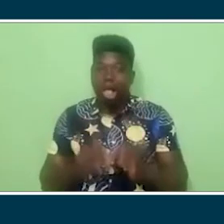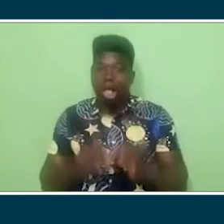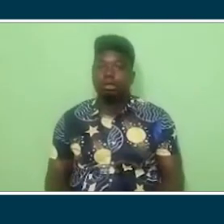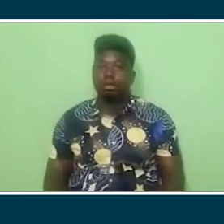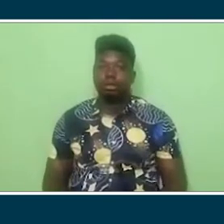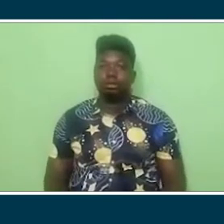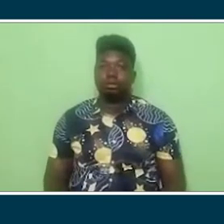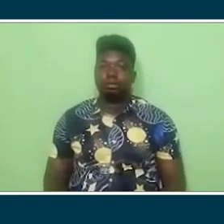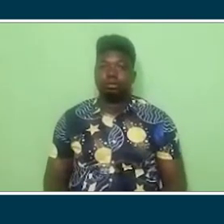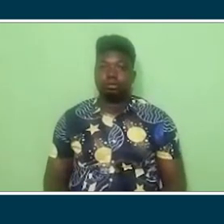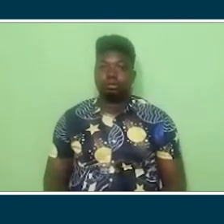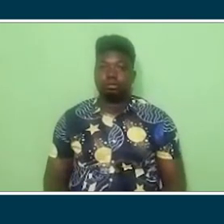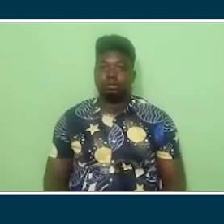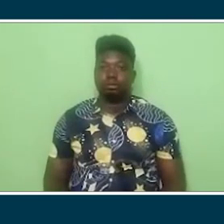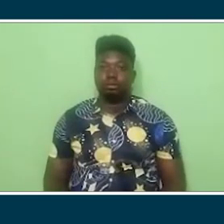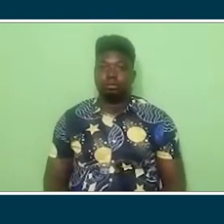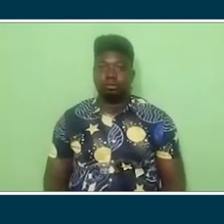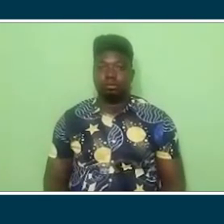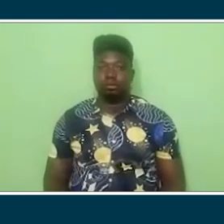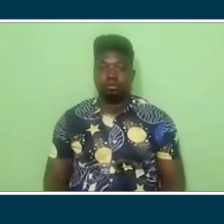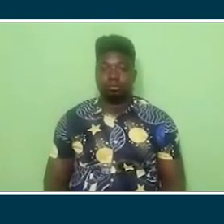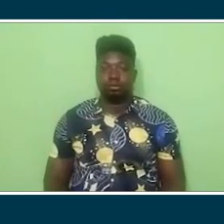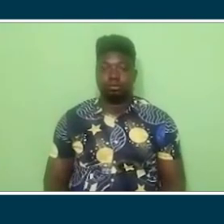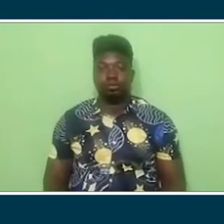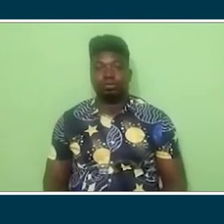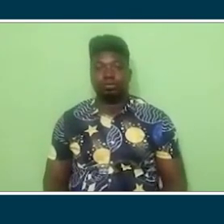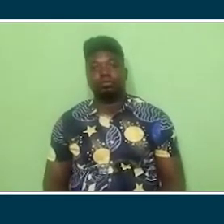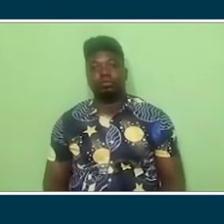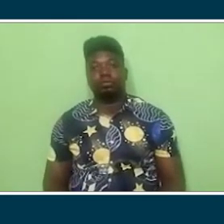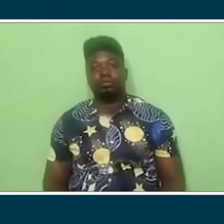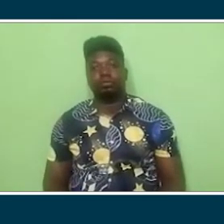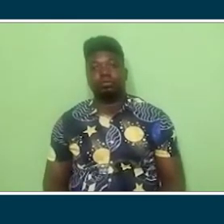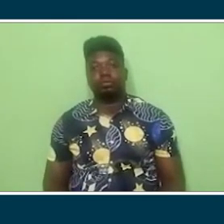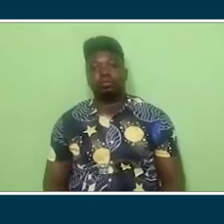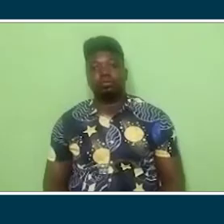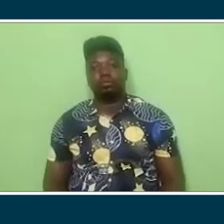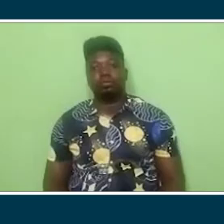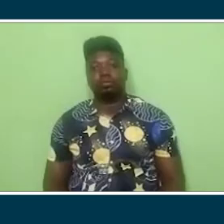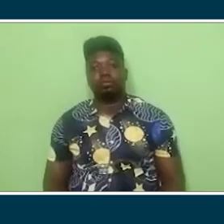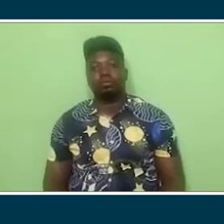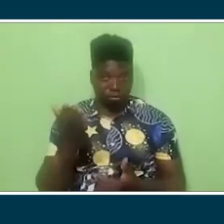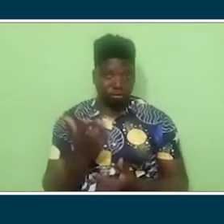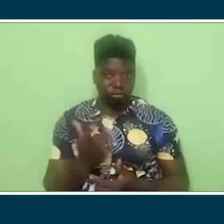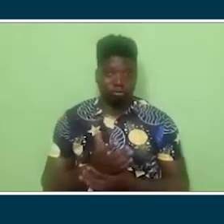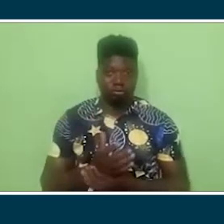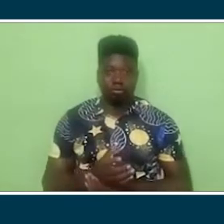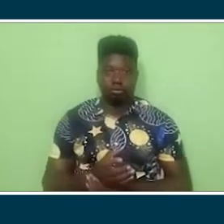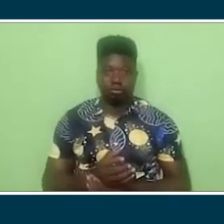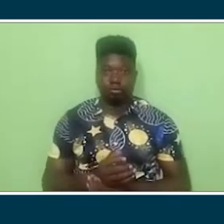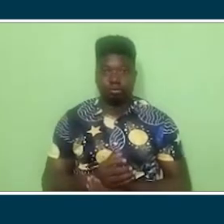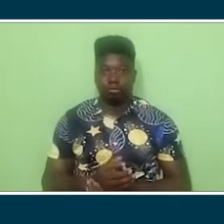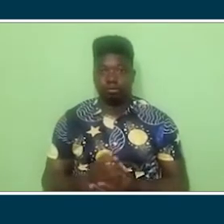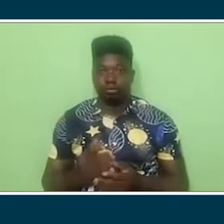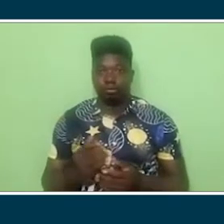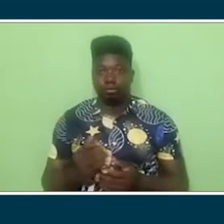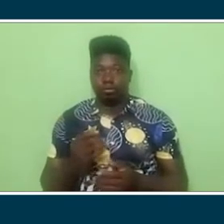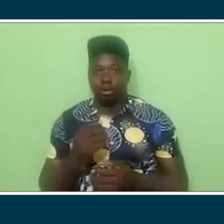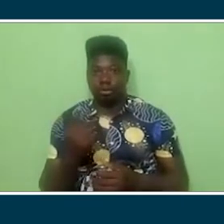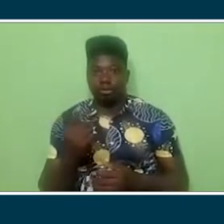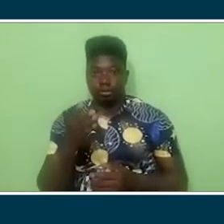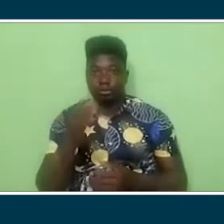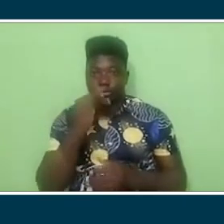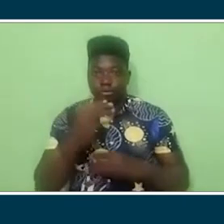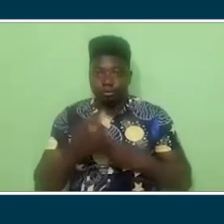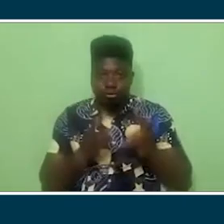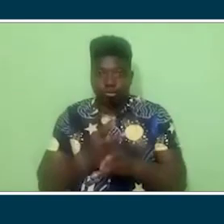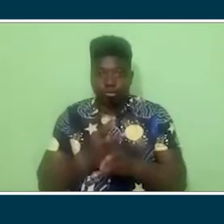that needed to happen and to support that systemic change. There is a world of difference in that kind of action, which is